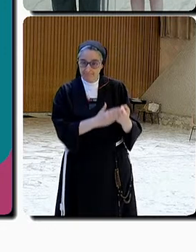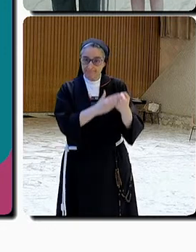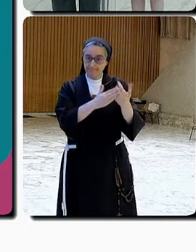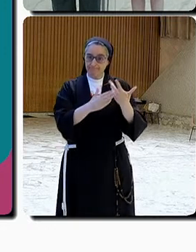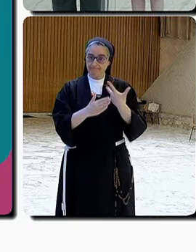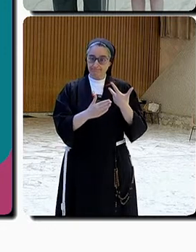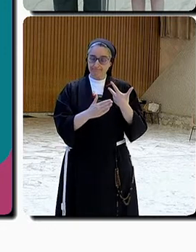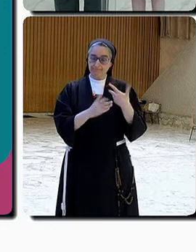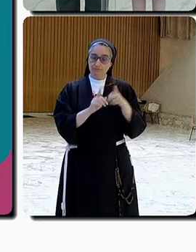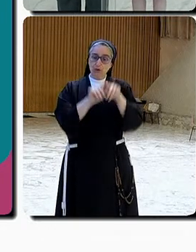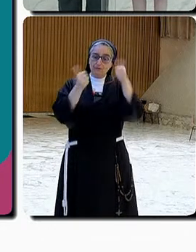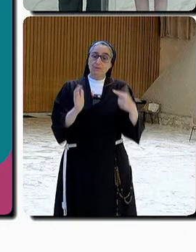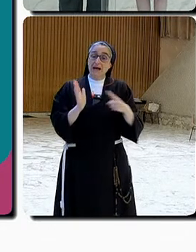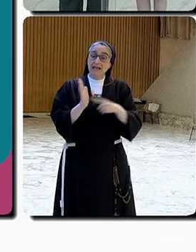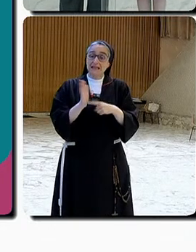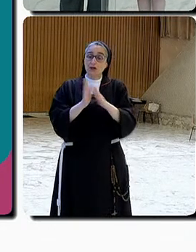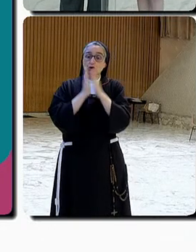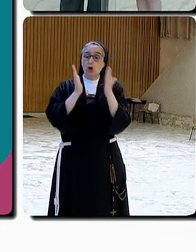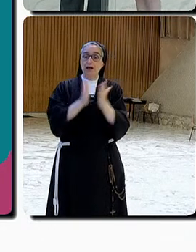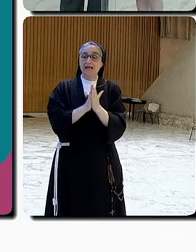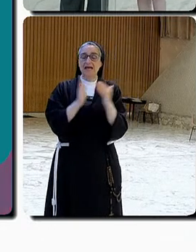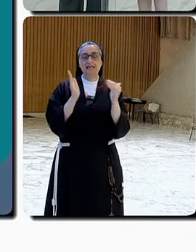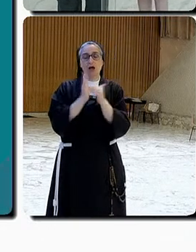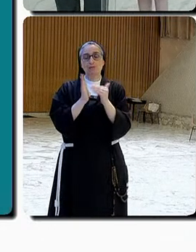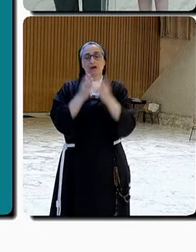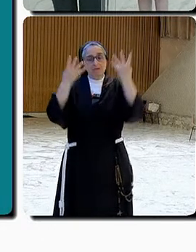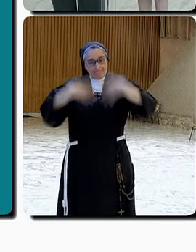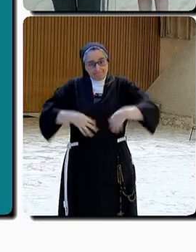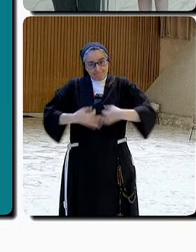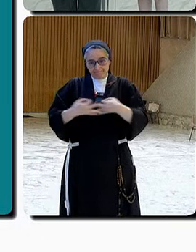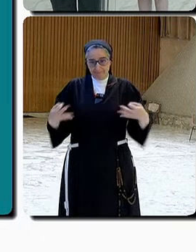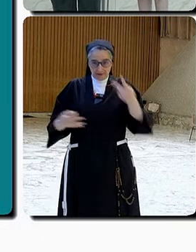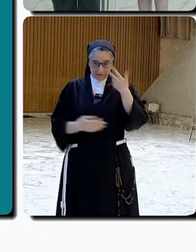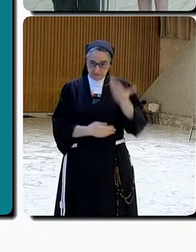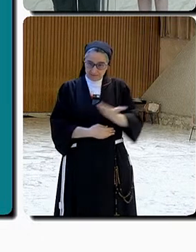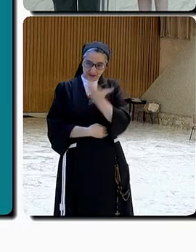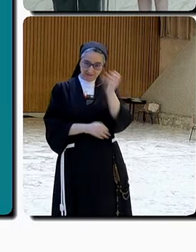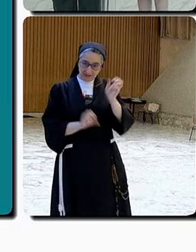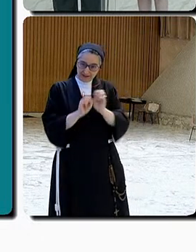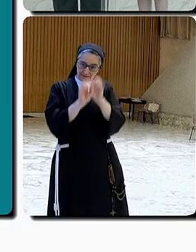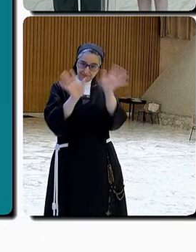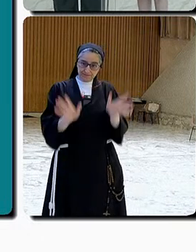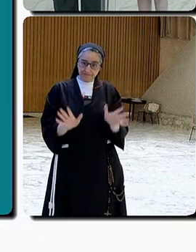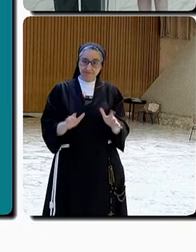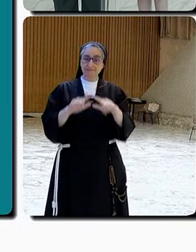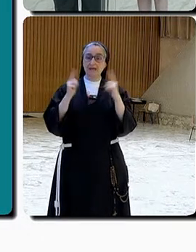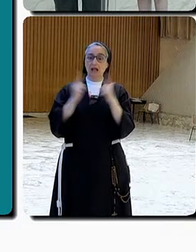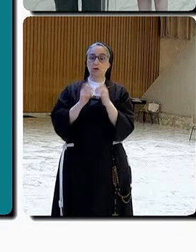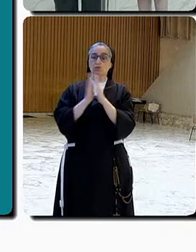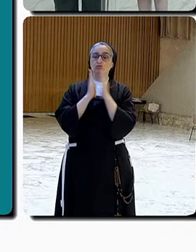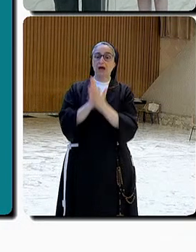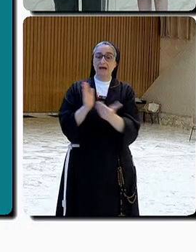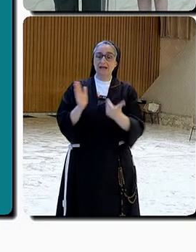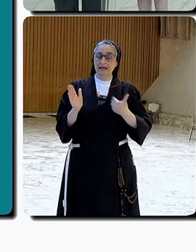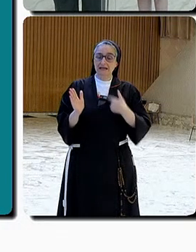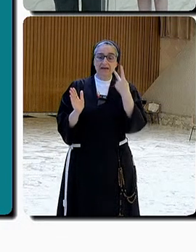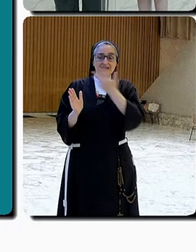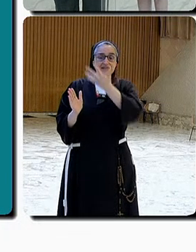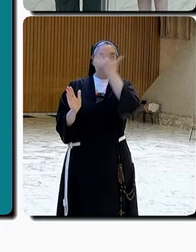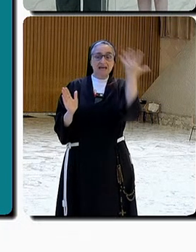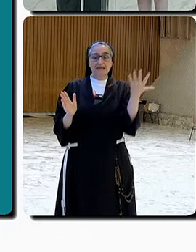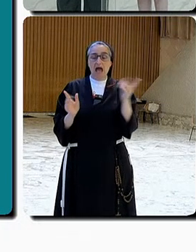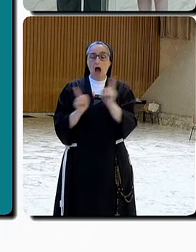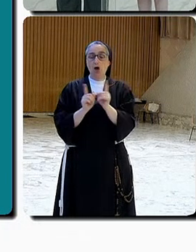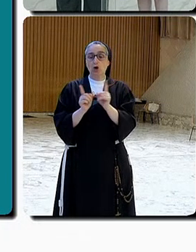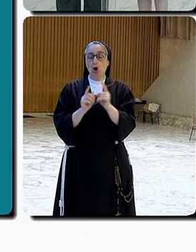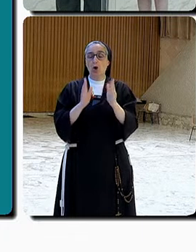church. Moving beyond marriage and family ministry, the Liturgy of Domestic Church Life, domestic church planting model, also challenges how